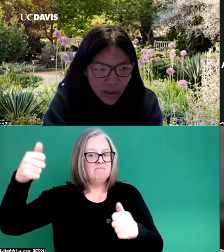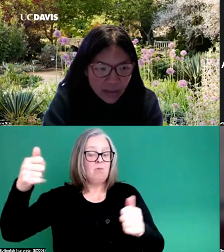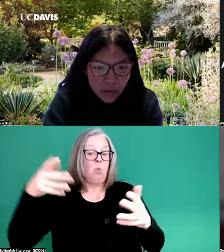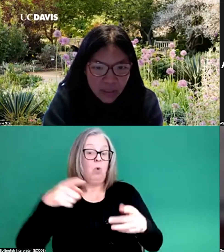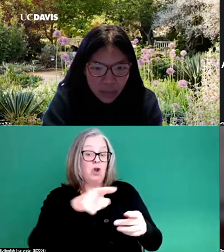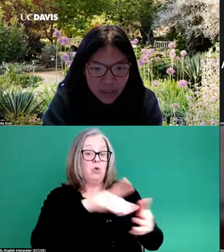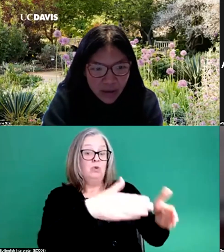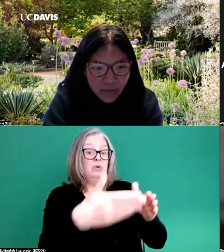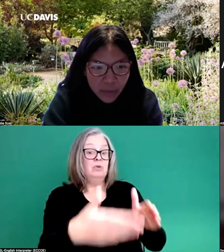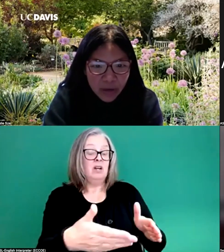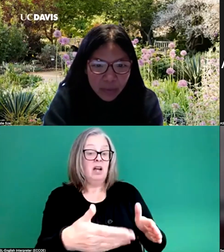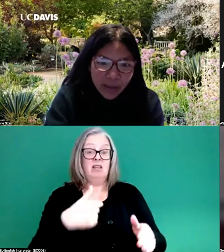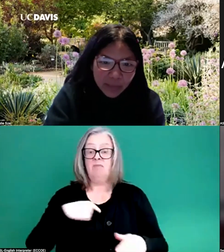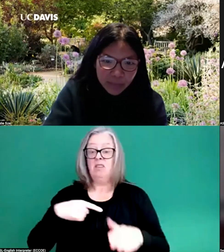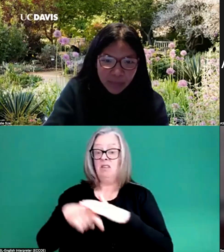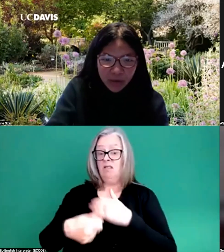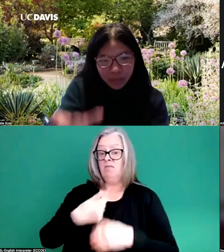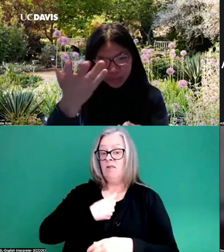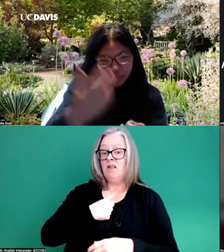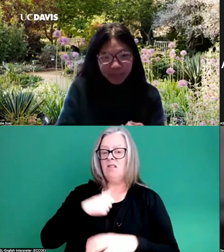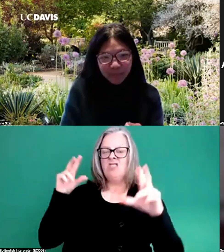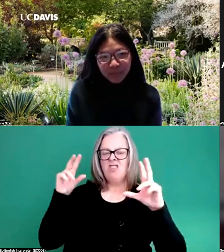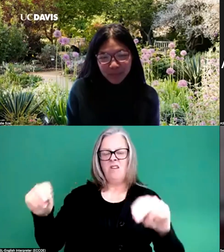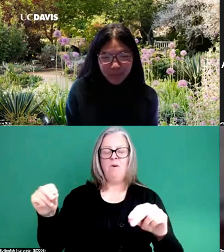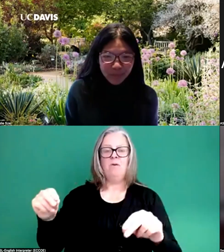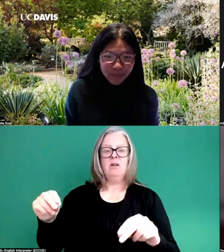going to want to mass suicide myself. I want to be like, you know,